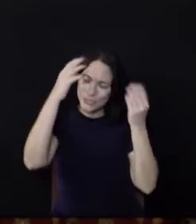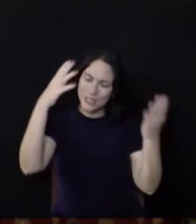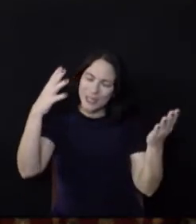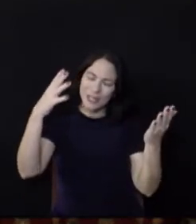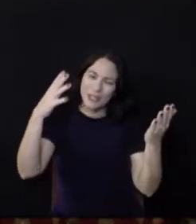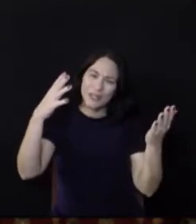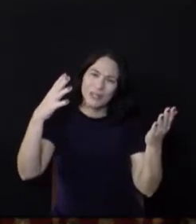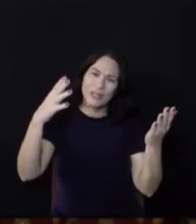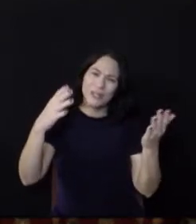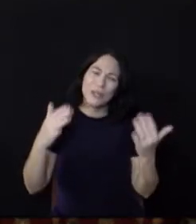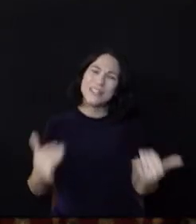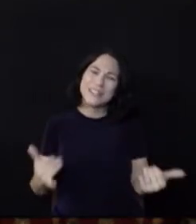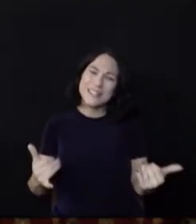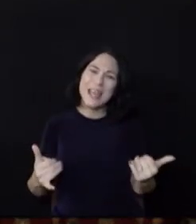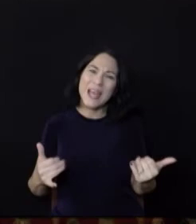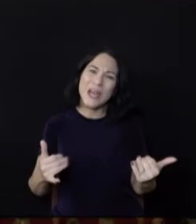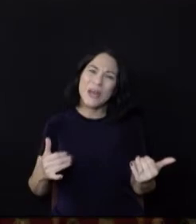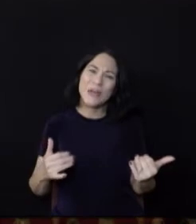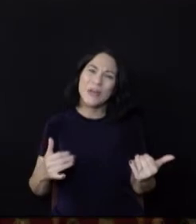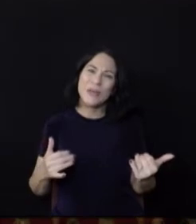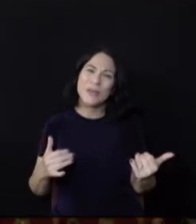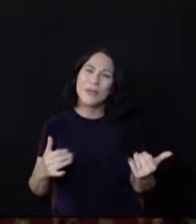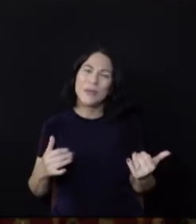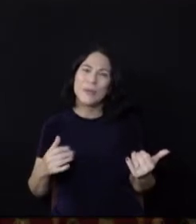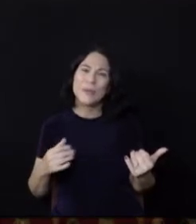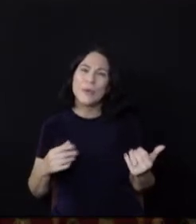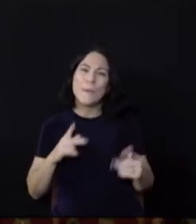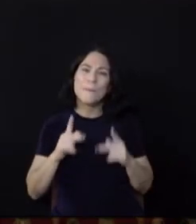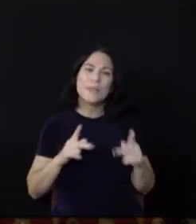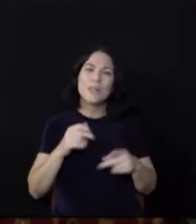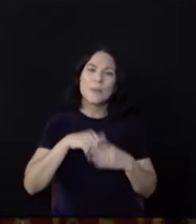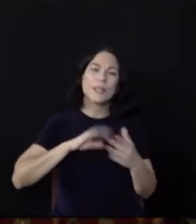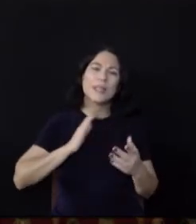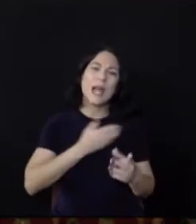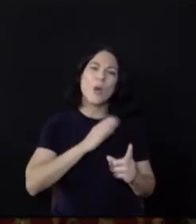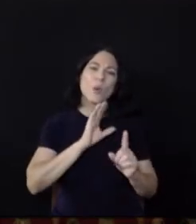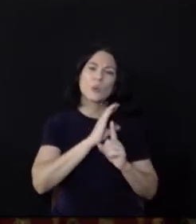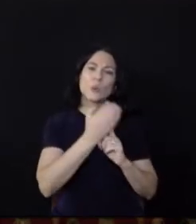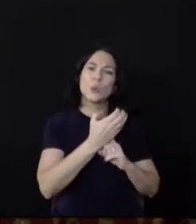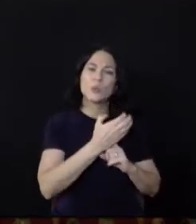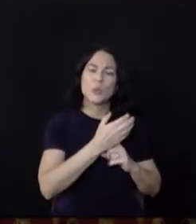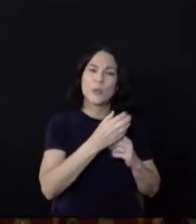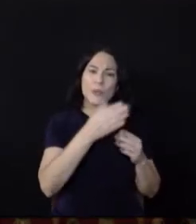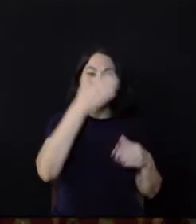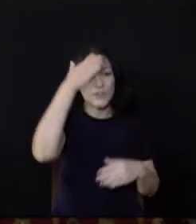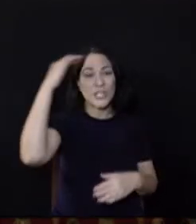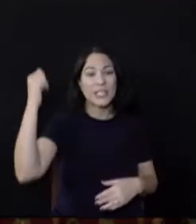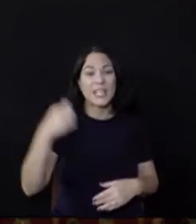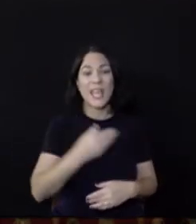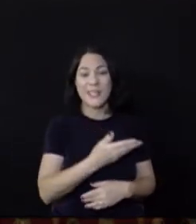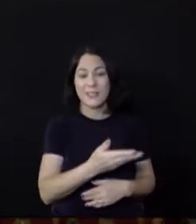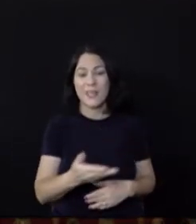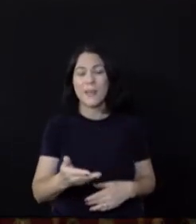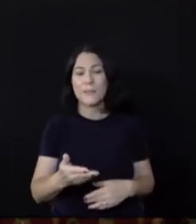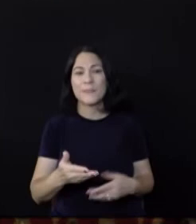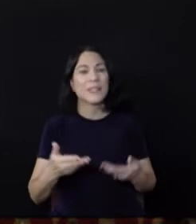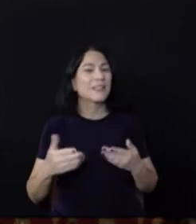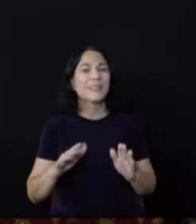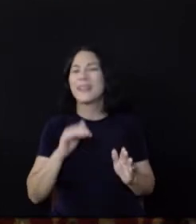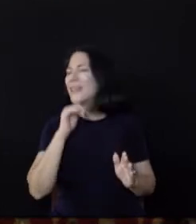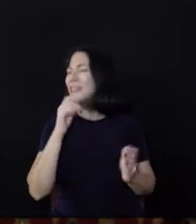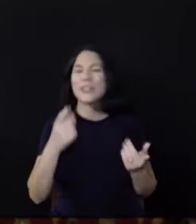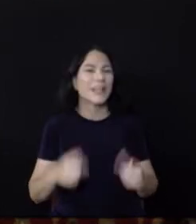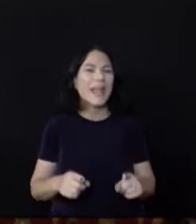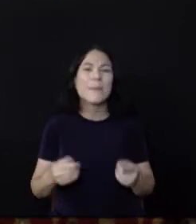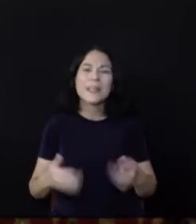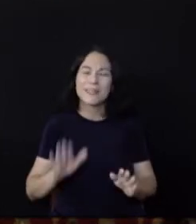who right now, there are voices in our culture that would seemingly forget them. Lord, may it not be so, and may your